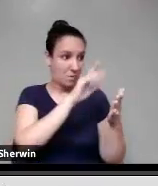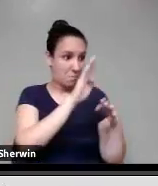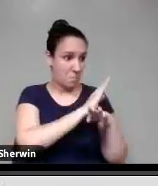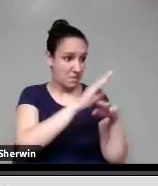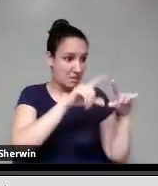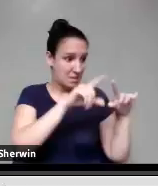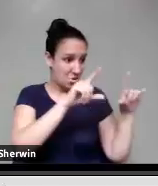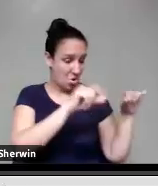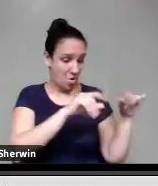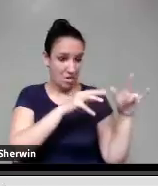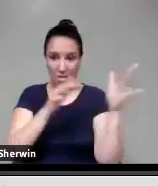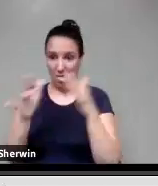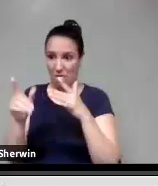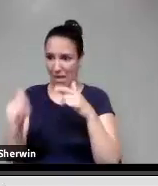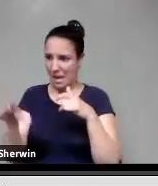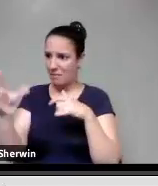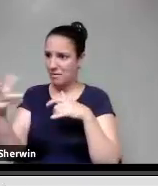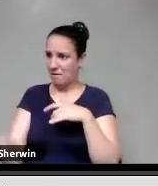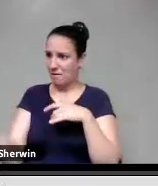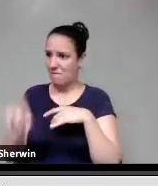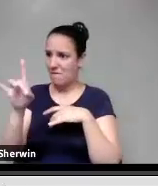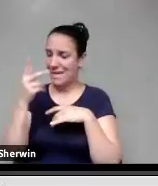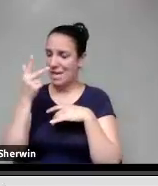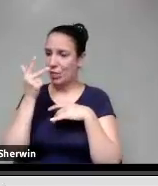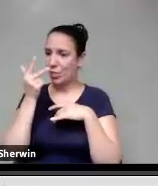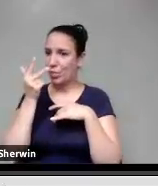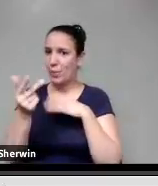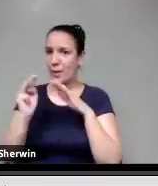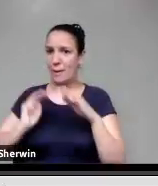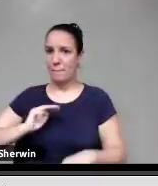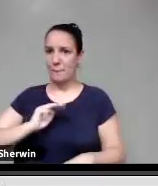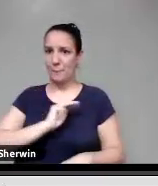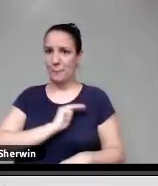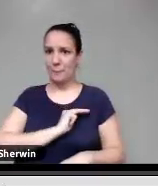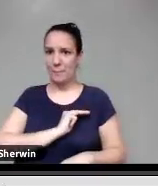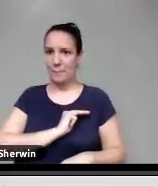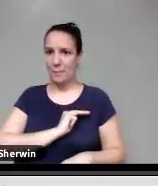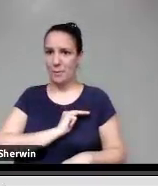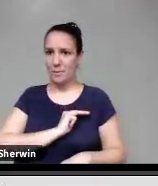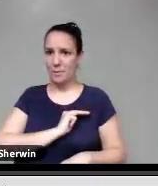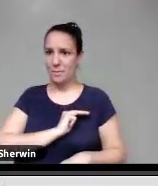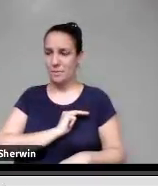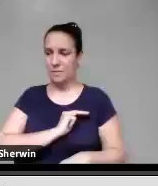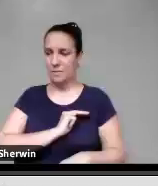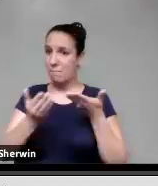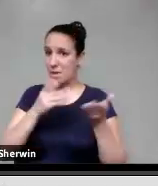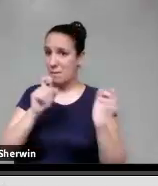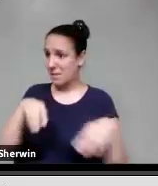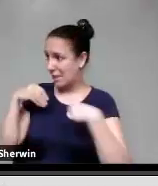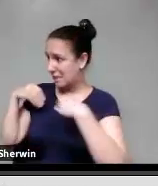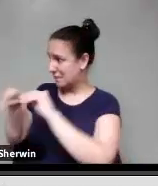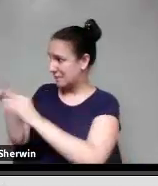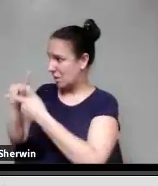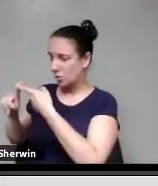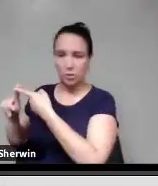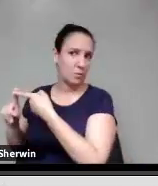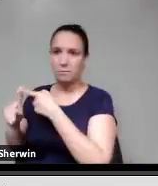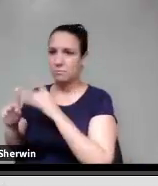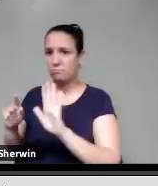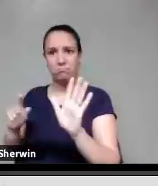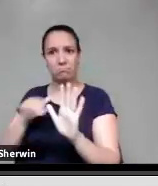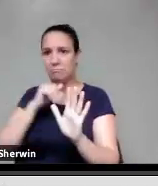this or that, I had to find 3 members and then find 3 of my friends or acquaintances that they might be able to sell to. That's not for me. I don't know